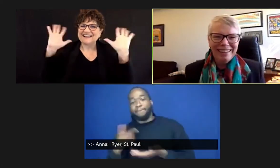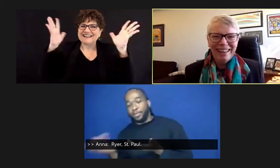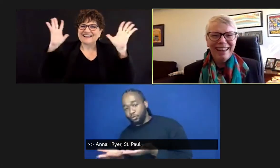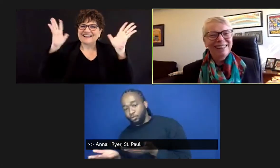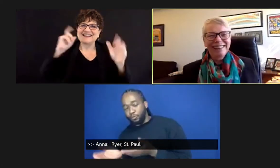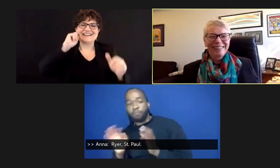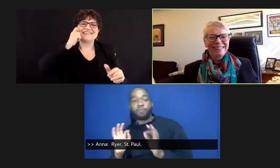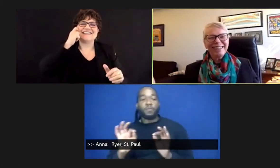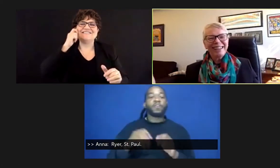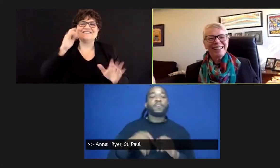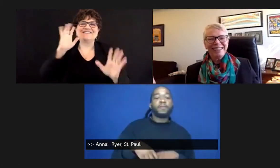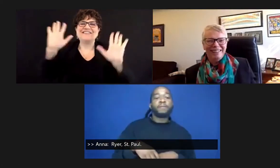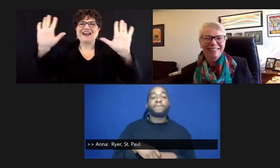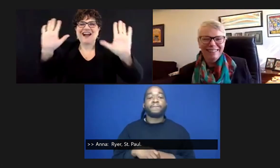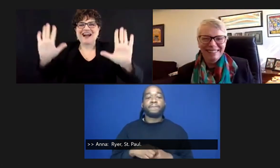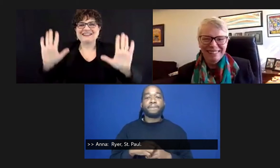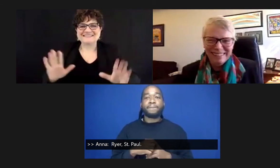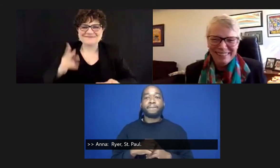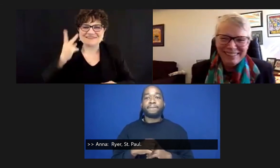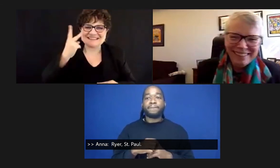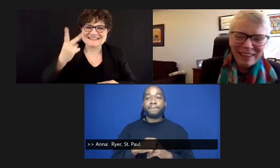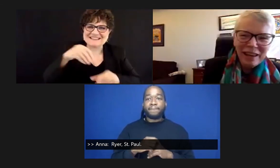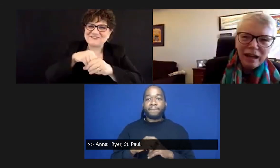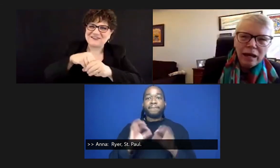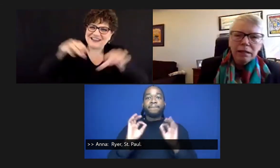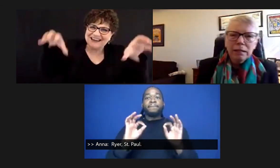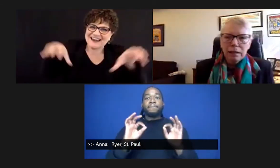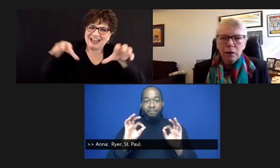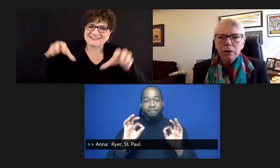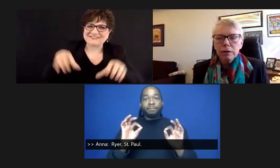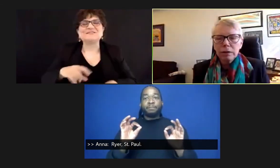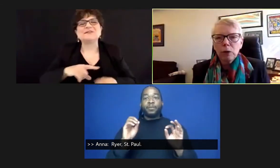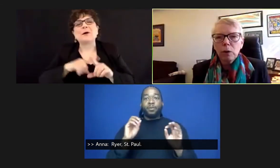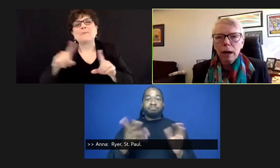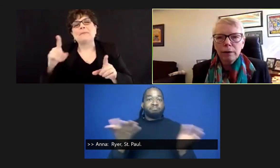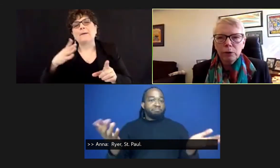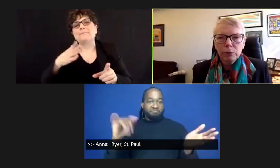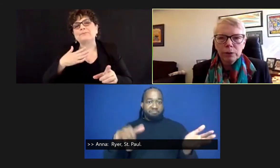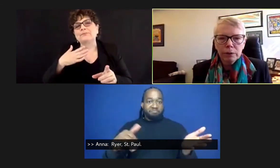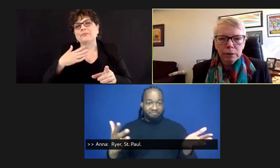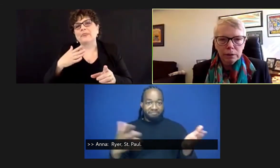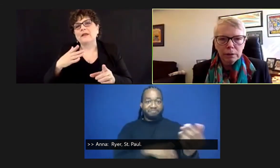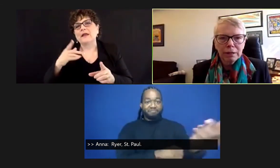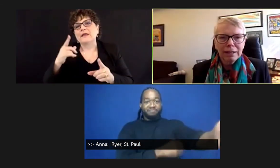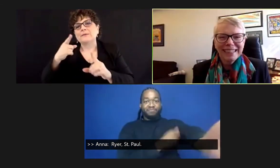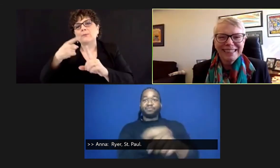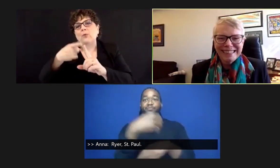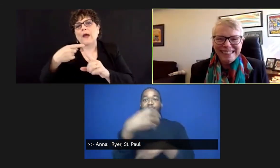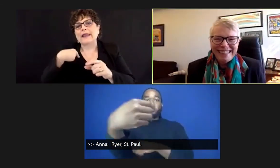Okay. Ta-da. Great. Very neat. Wonderful. So It's great to see you in action.